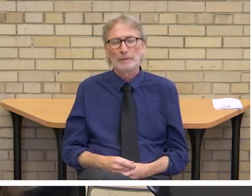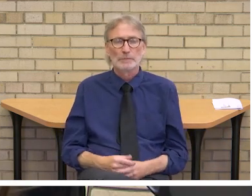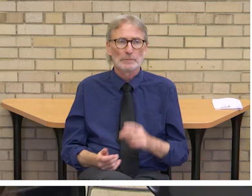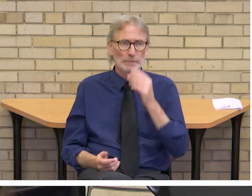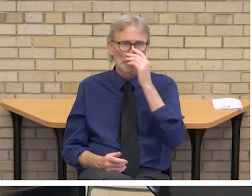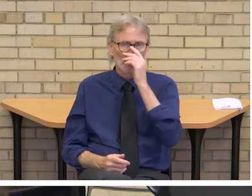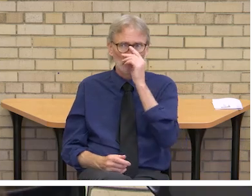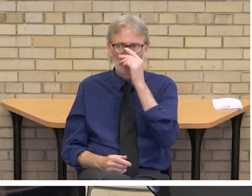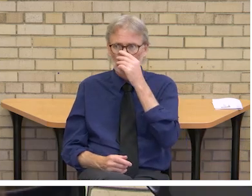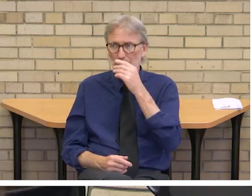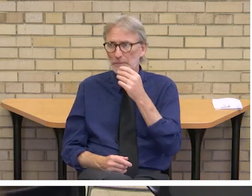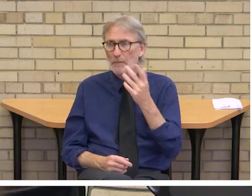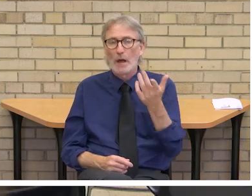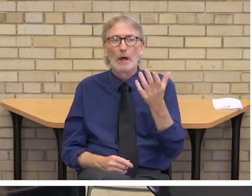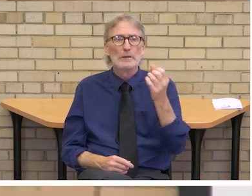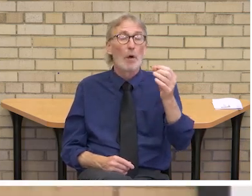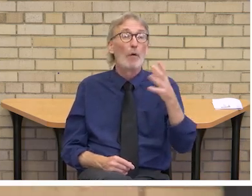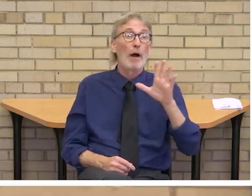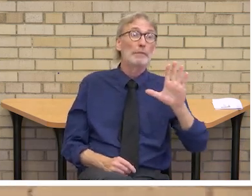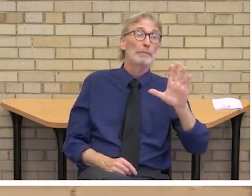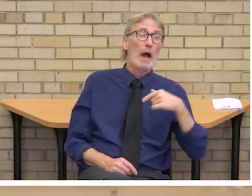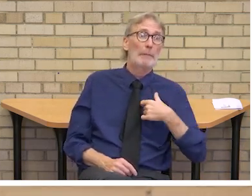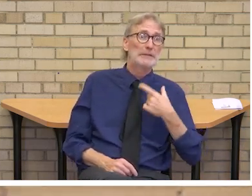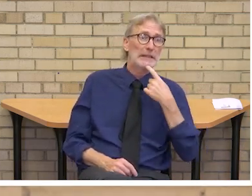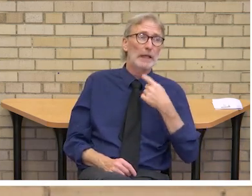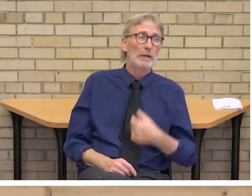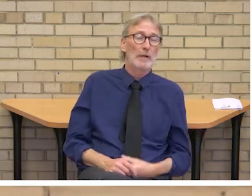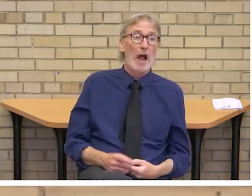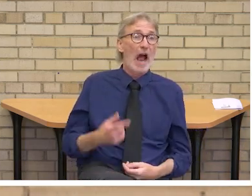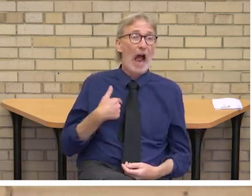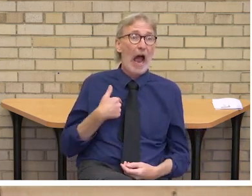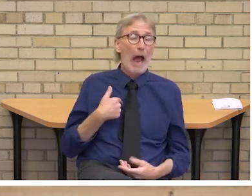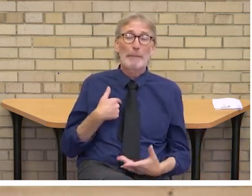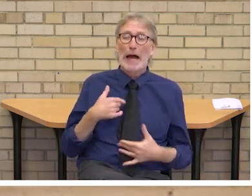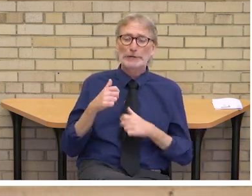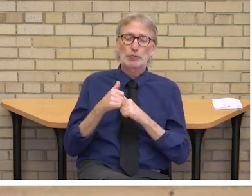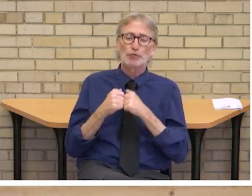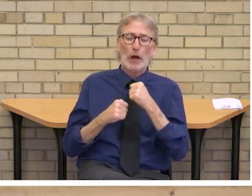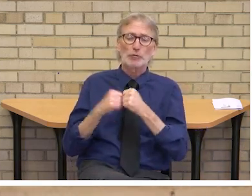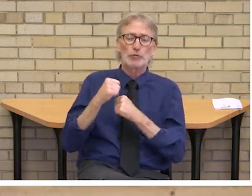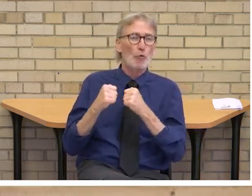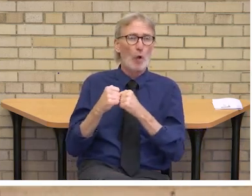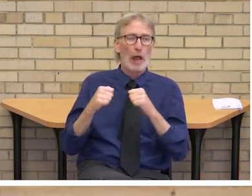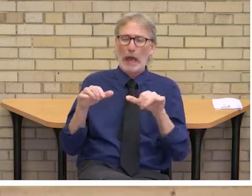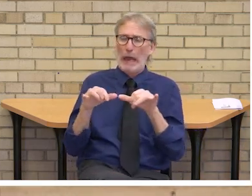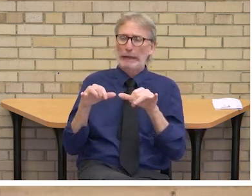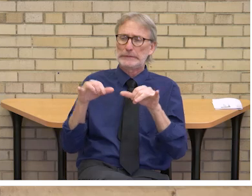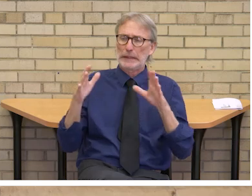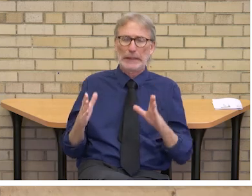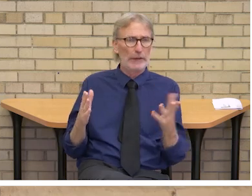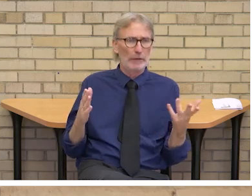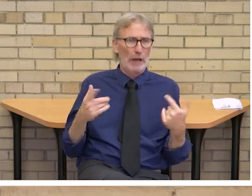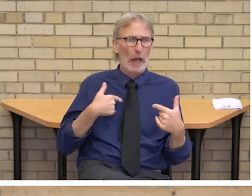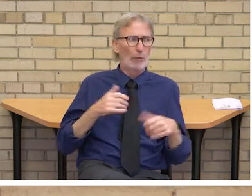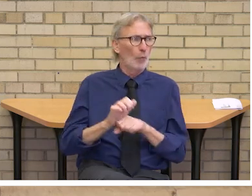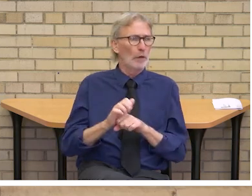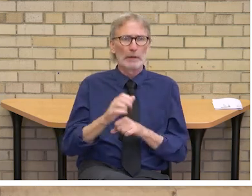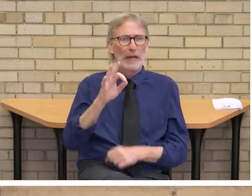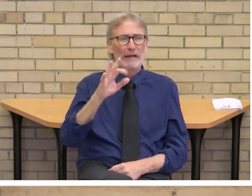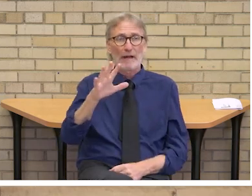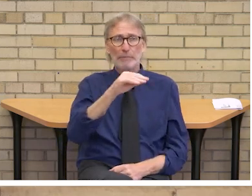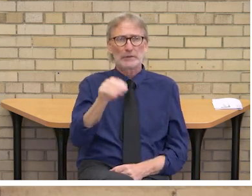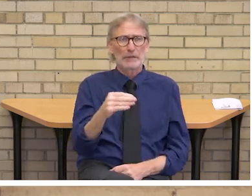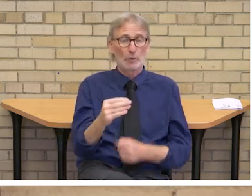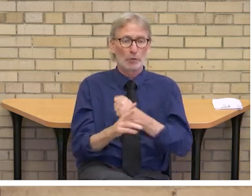So I will say that I am a structural engineer. I work 95% of the time on the